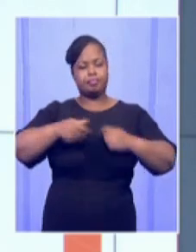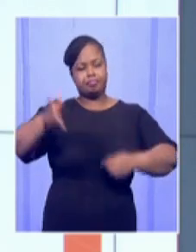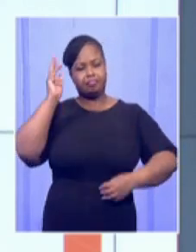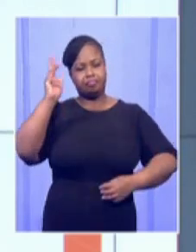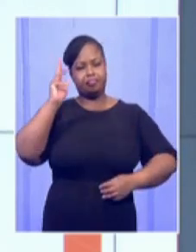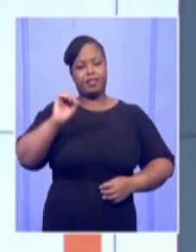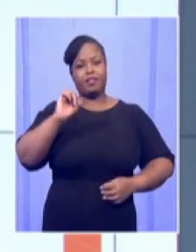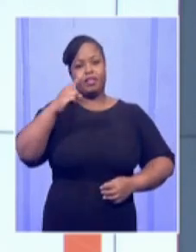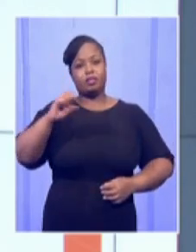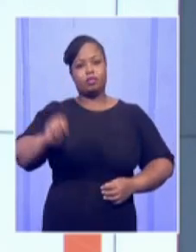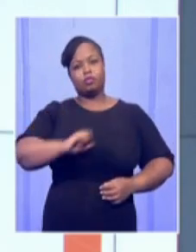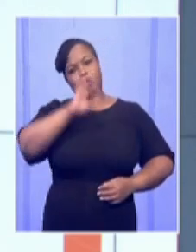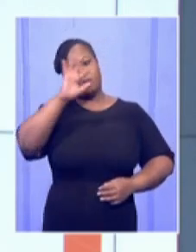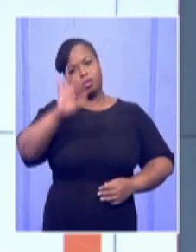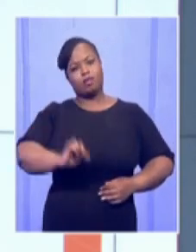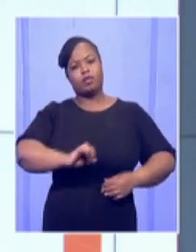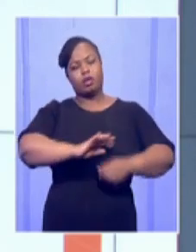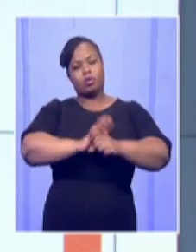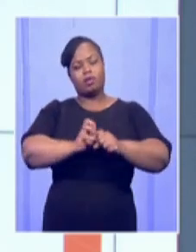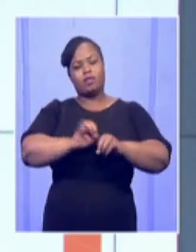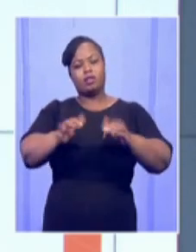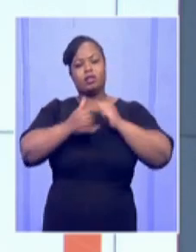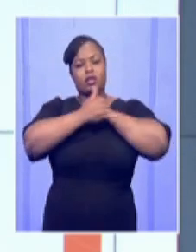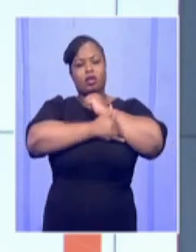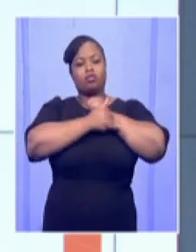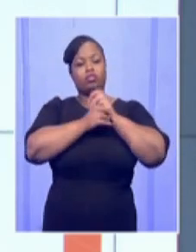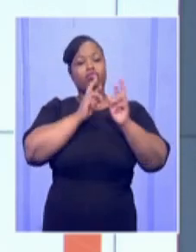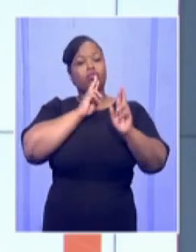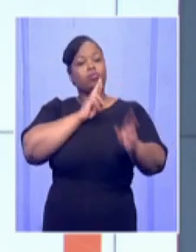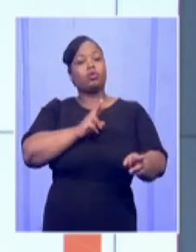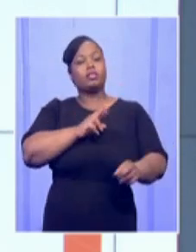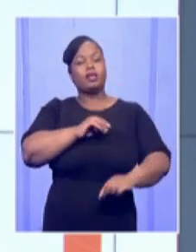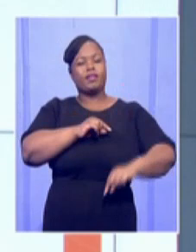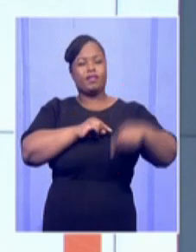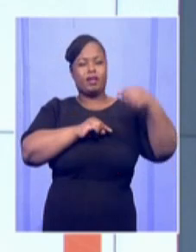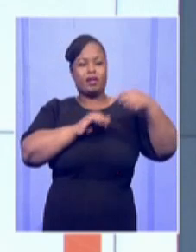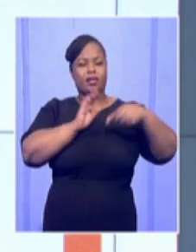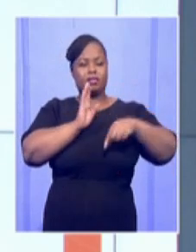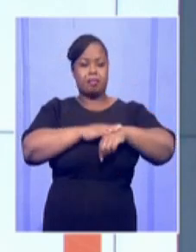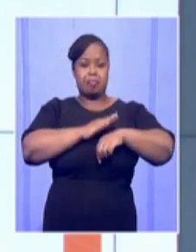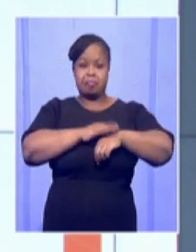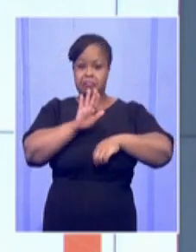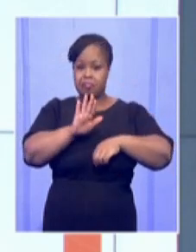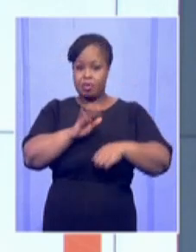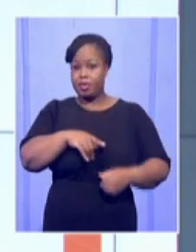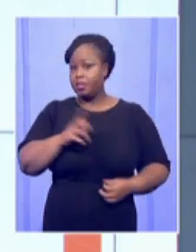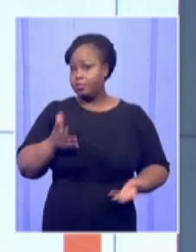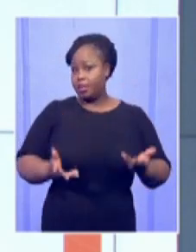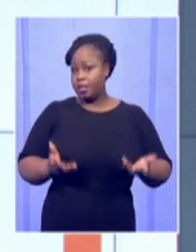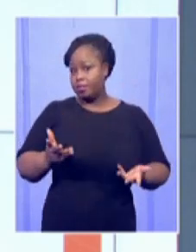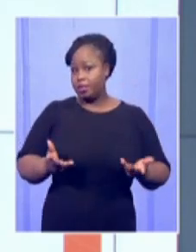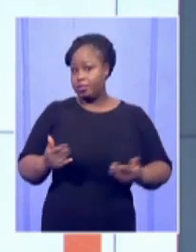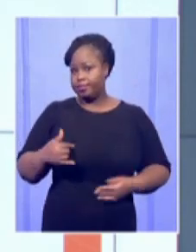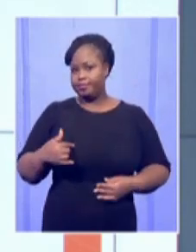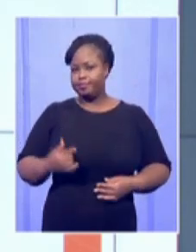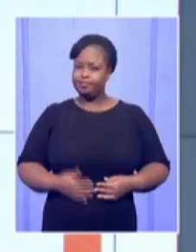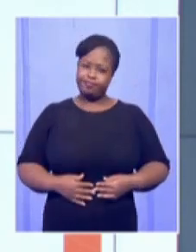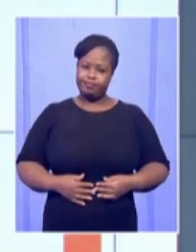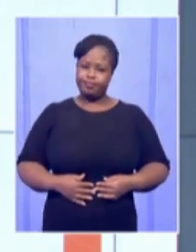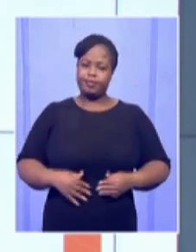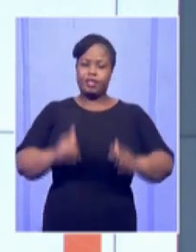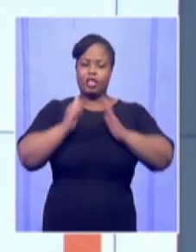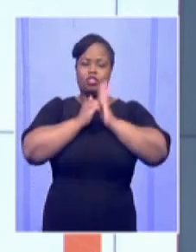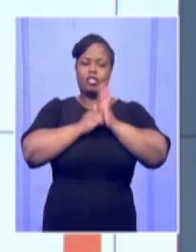Africa COVID-19 country report, the first edition. Perhaps you can talk with us at the